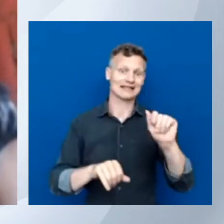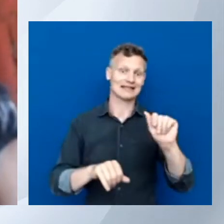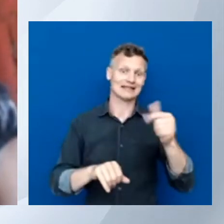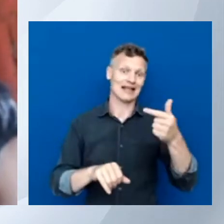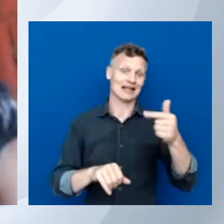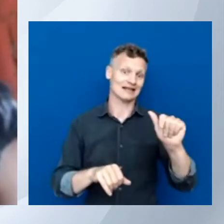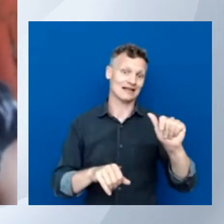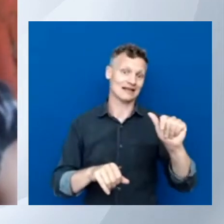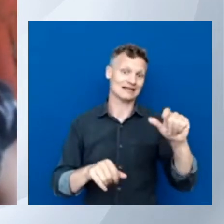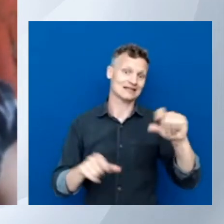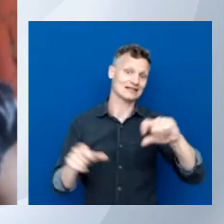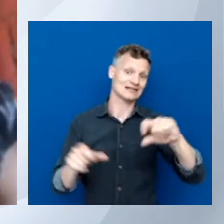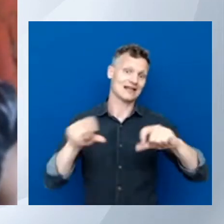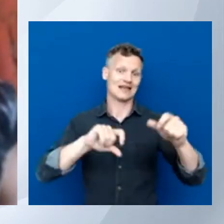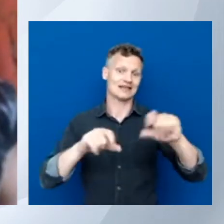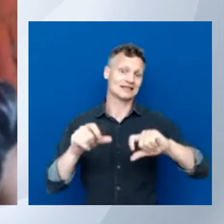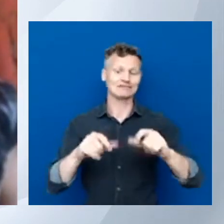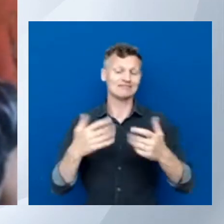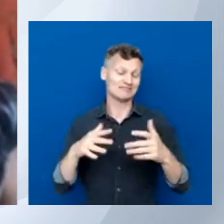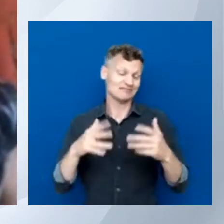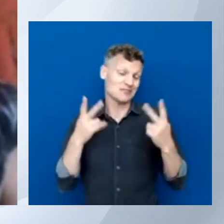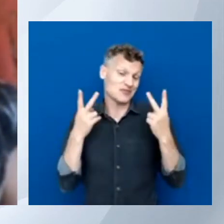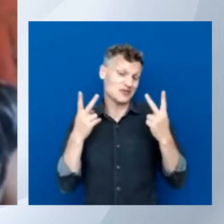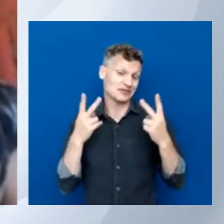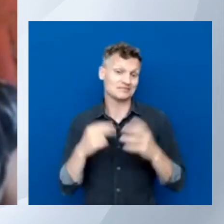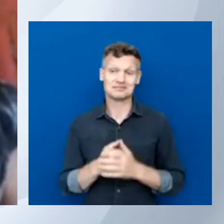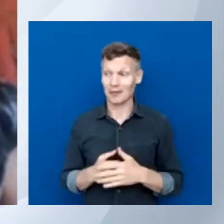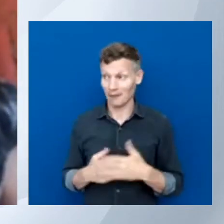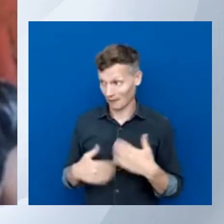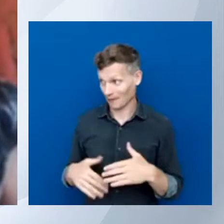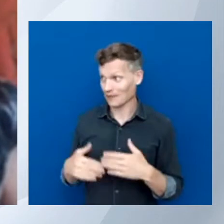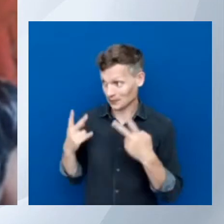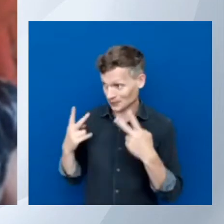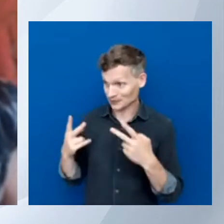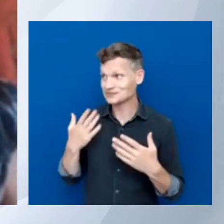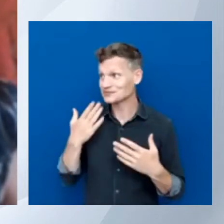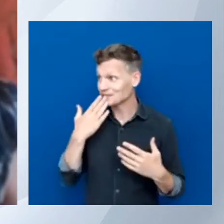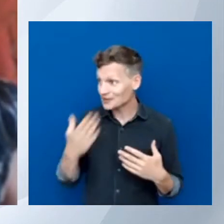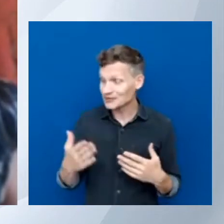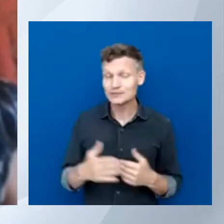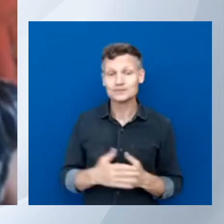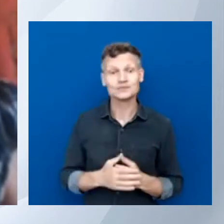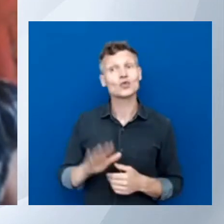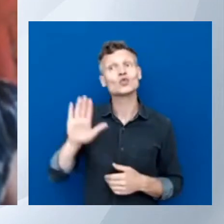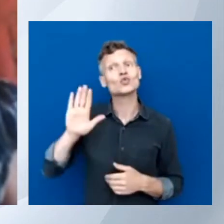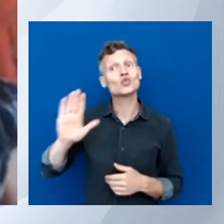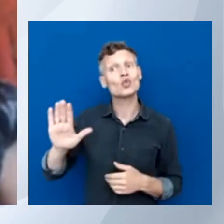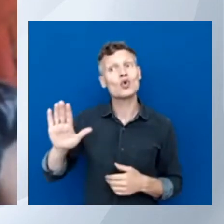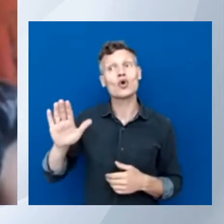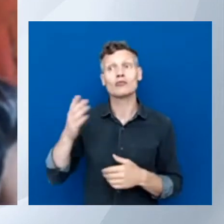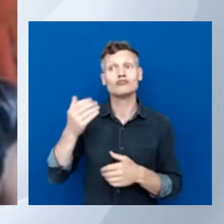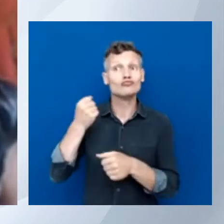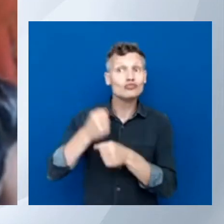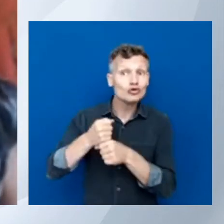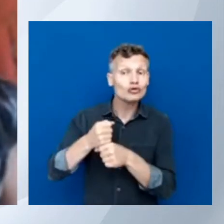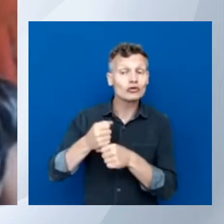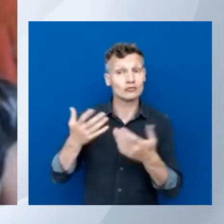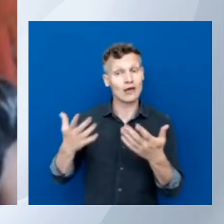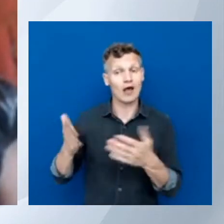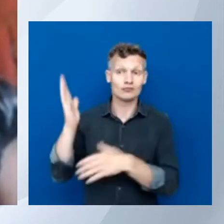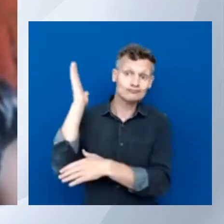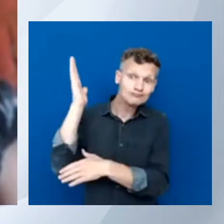And thank you for doing that. So your session is about building trust and power with explainability. Can you tell a bit